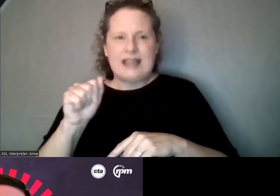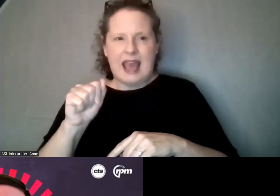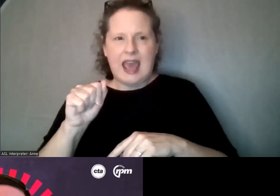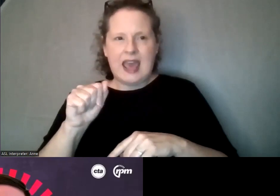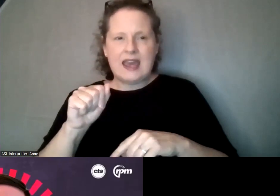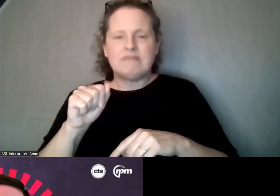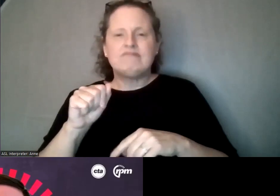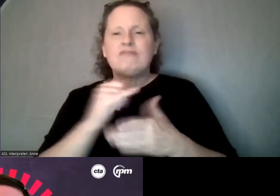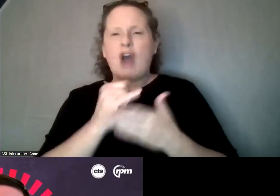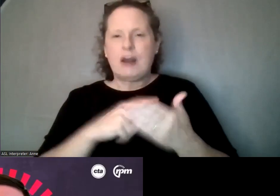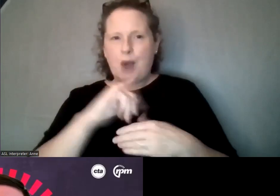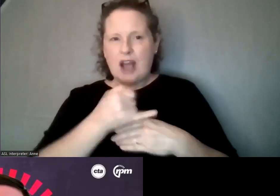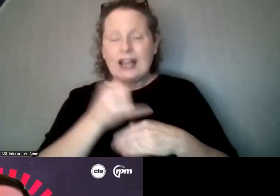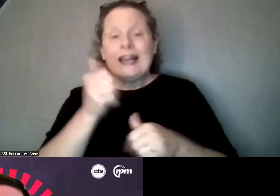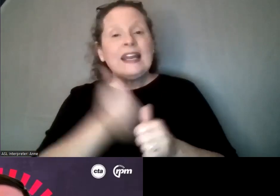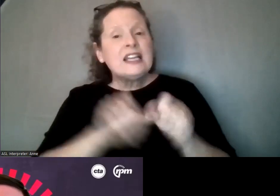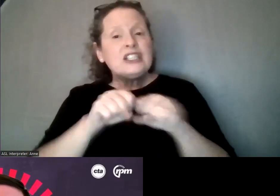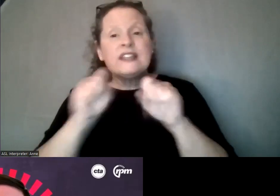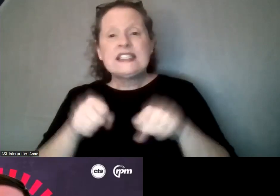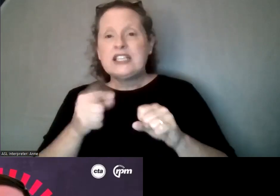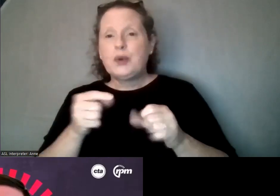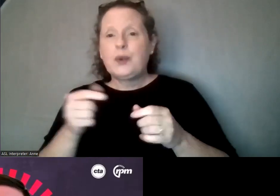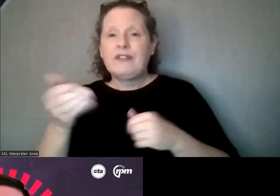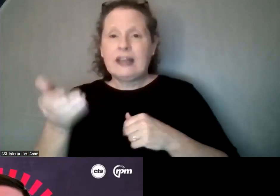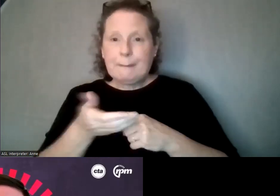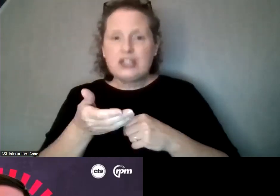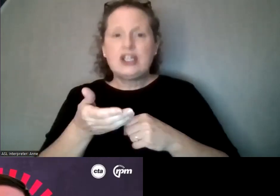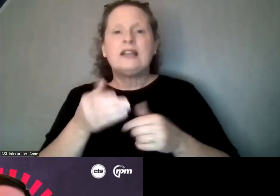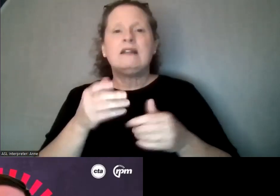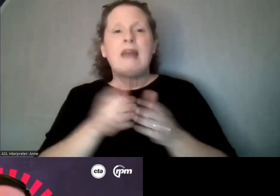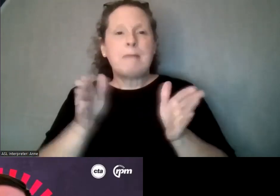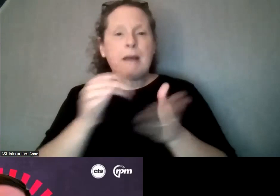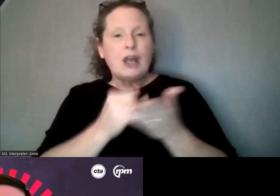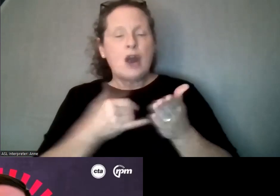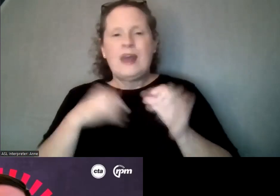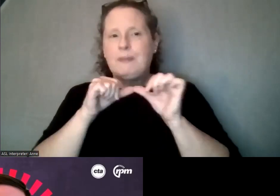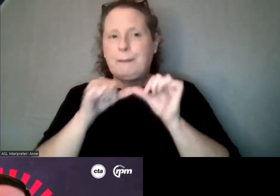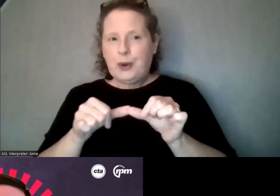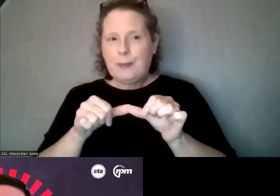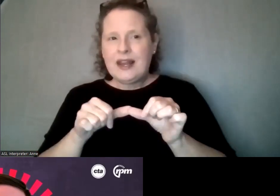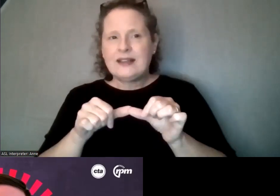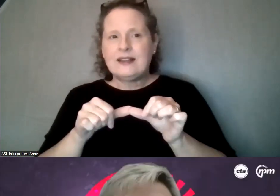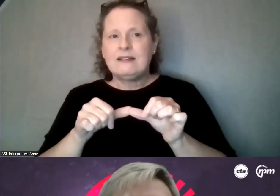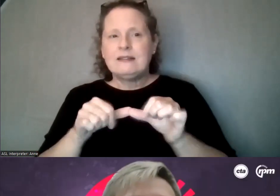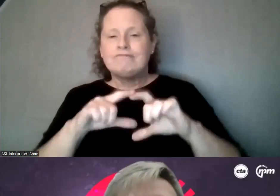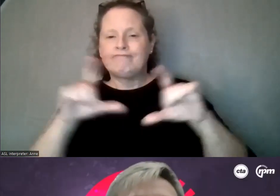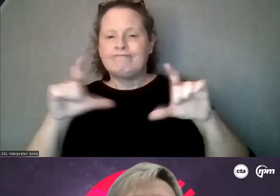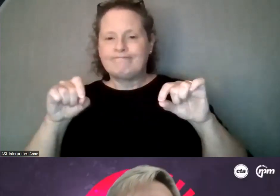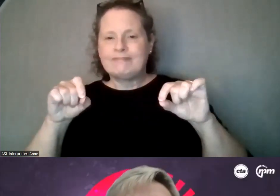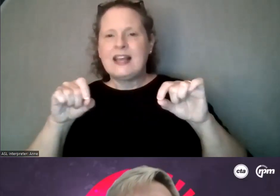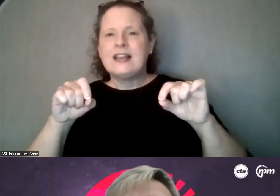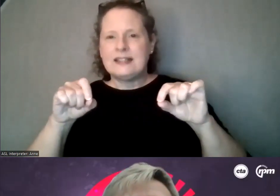where we have commissioned public art, we do have permanent didactic signage that